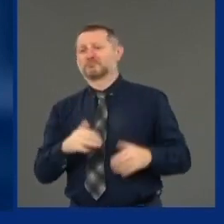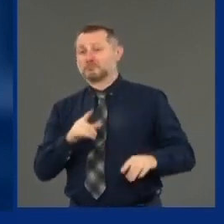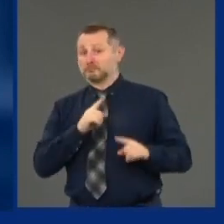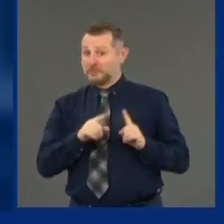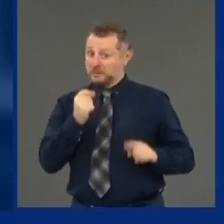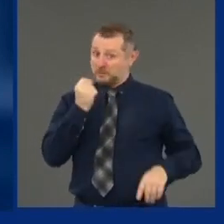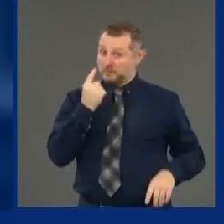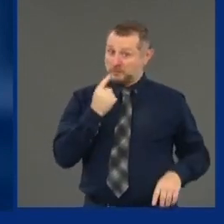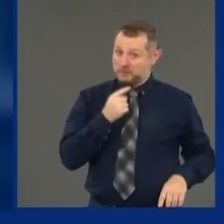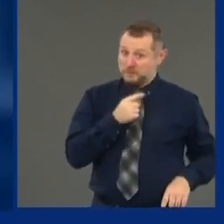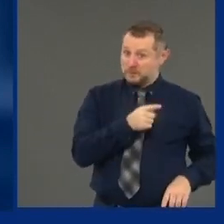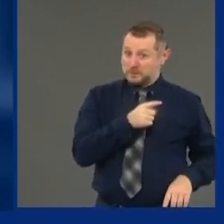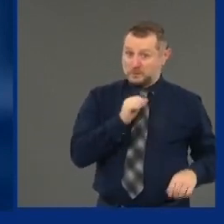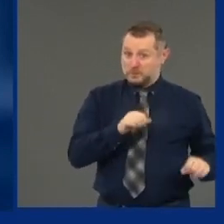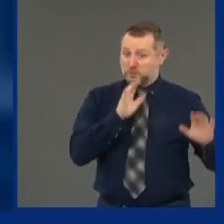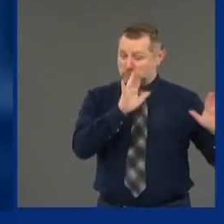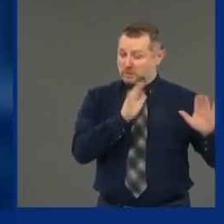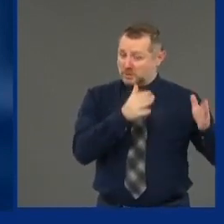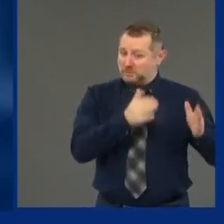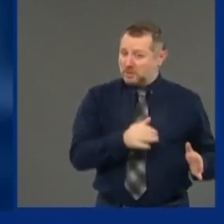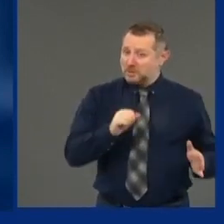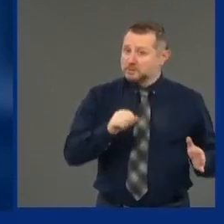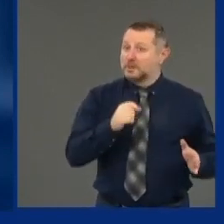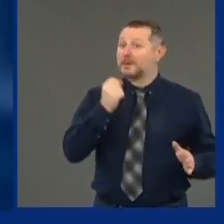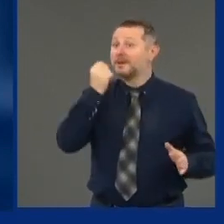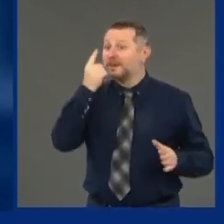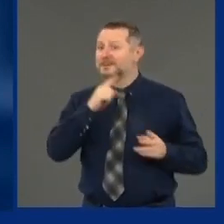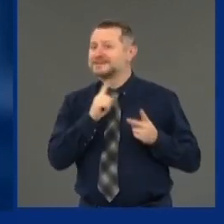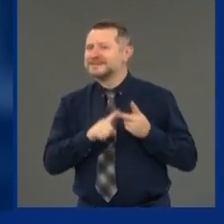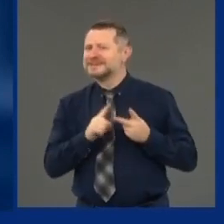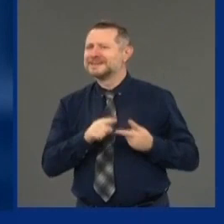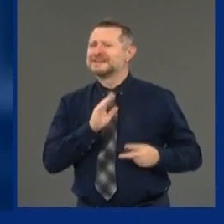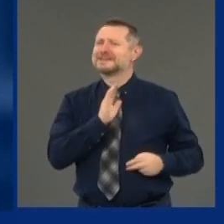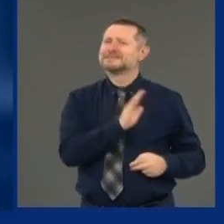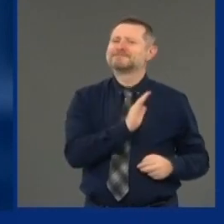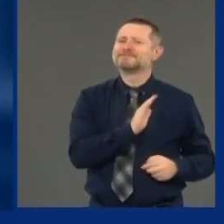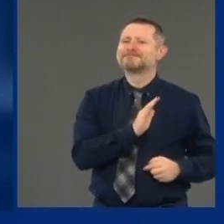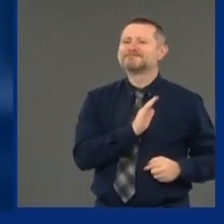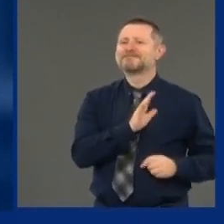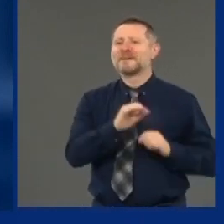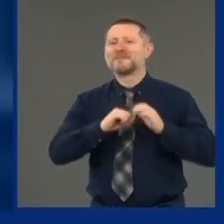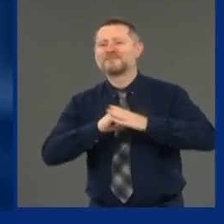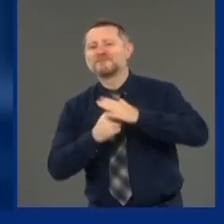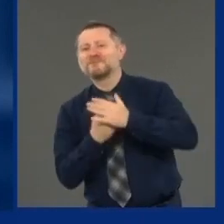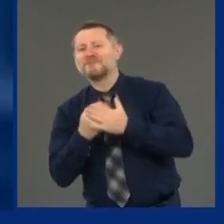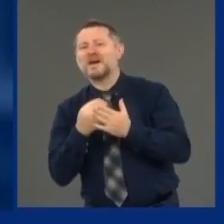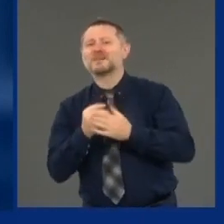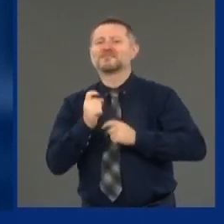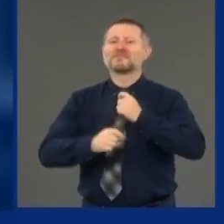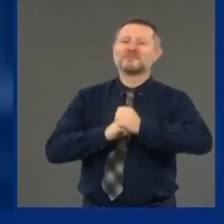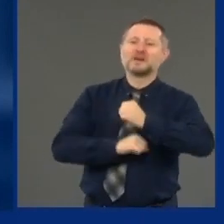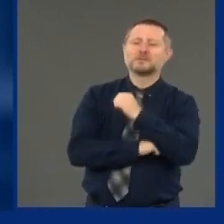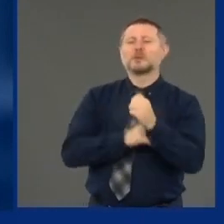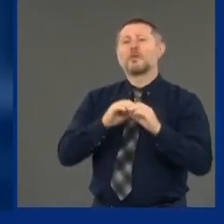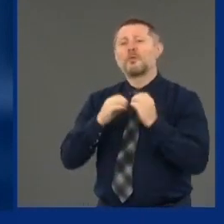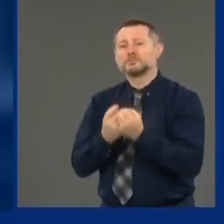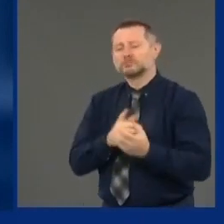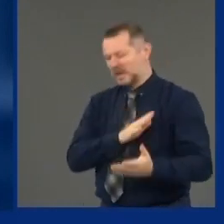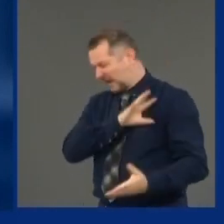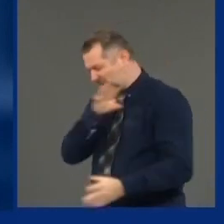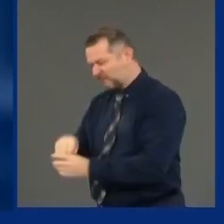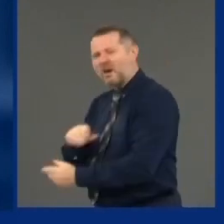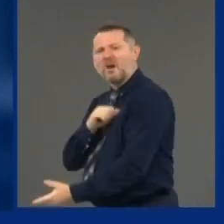extraordinary person. But his organization then delivered. And that combination of good intent and